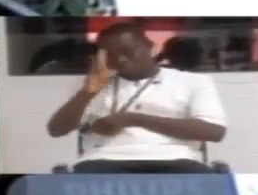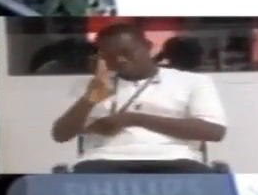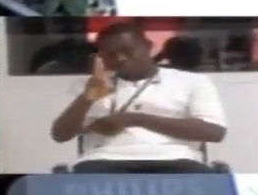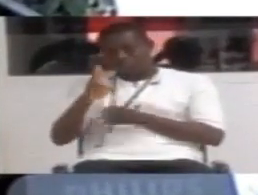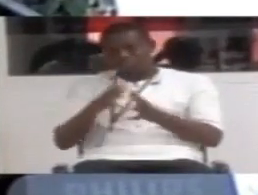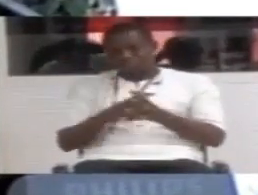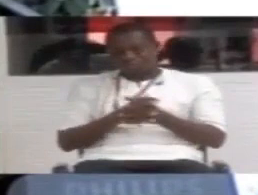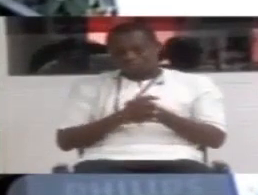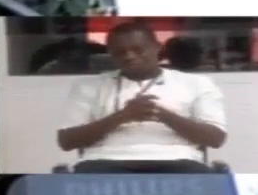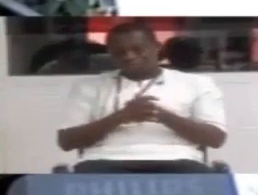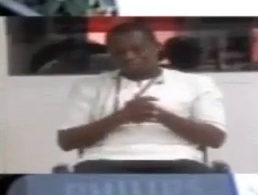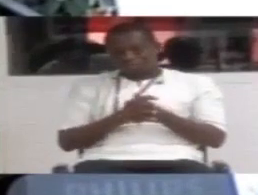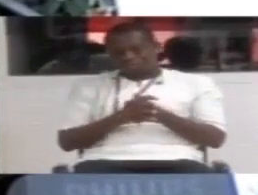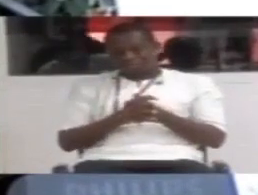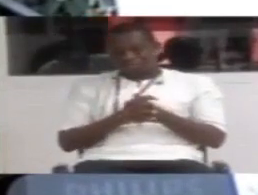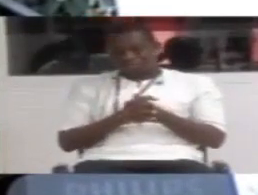Sergeant